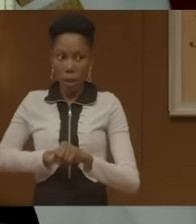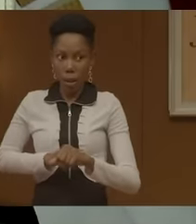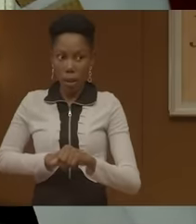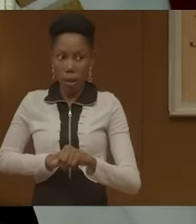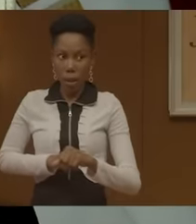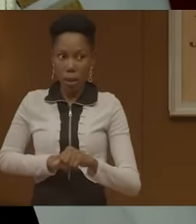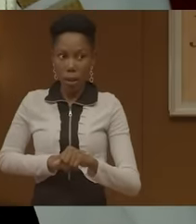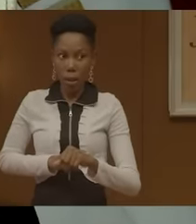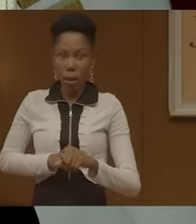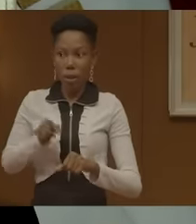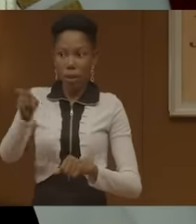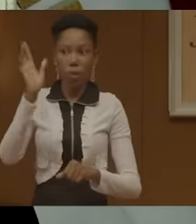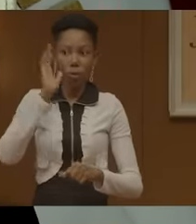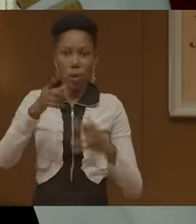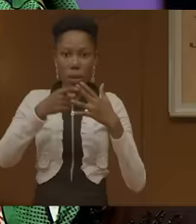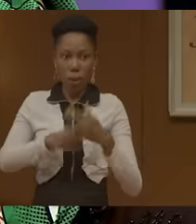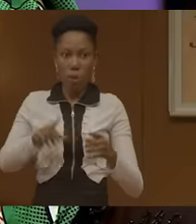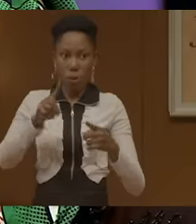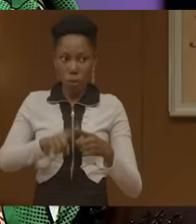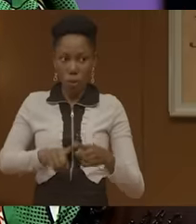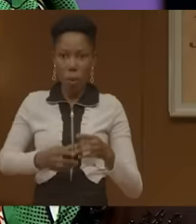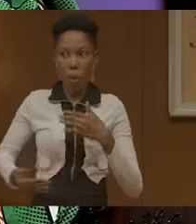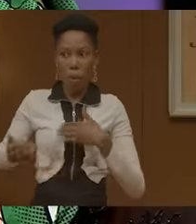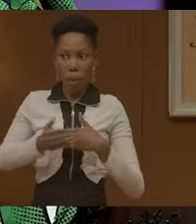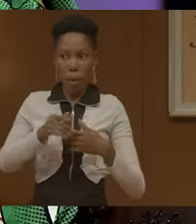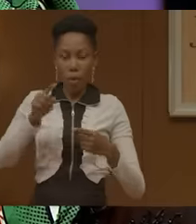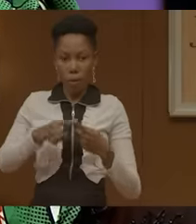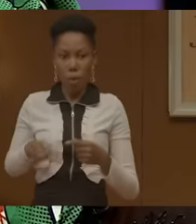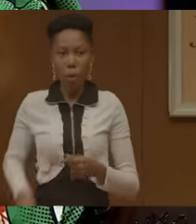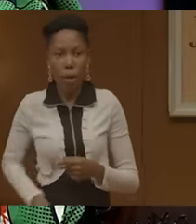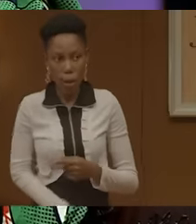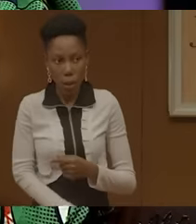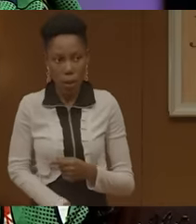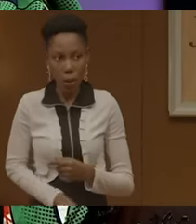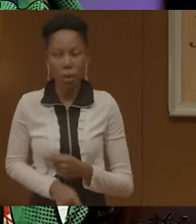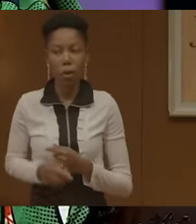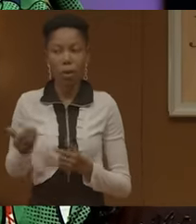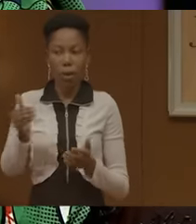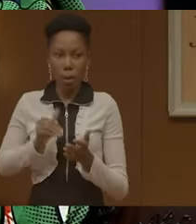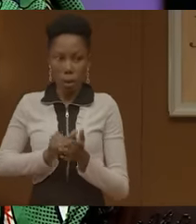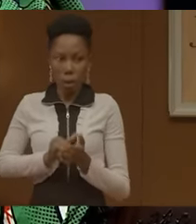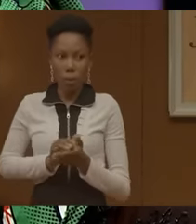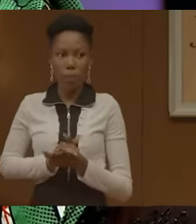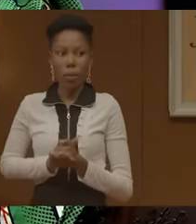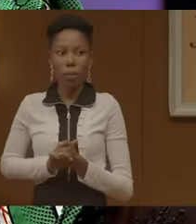you have to start treating the leg. Do you understand? Start treating the leg now.